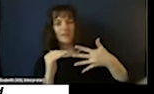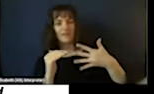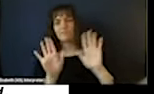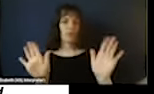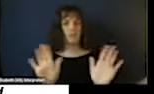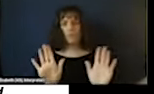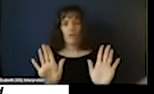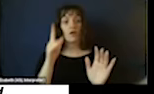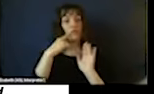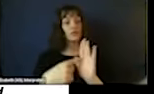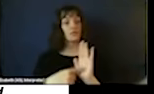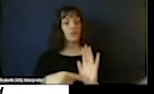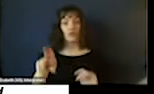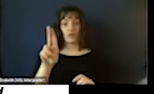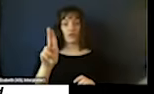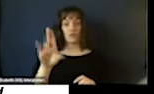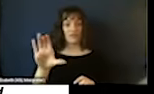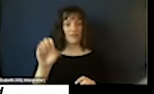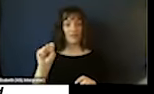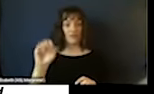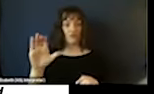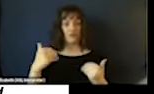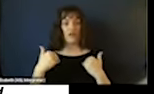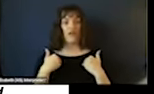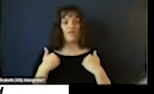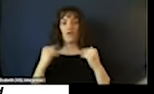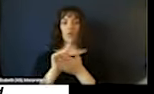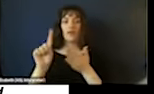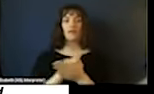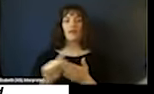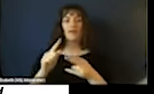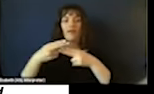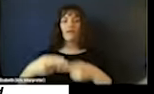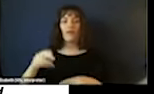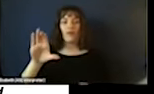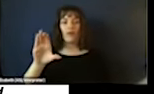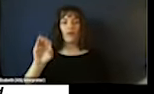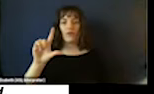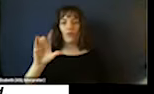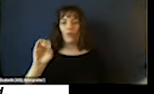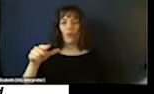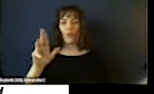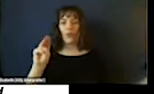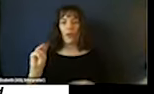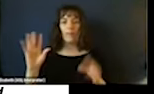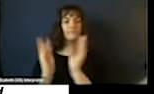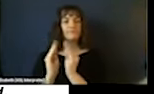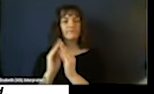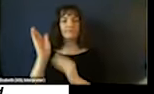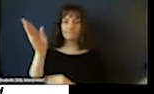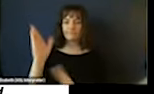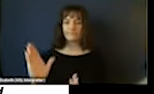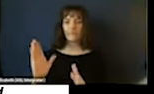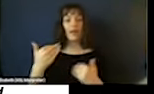colloquium, and graduate students sign up to have lunch with the speaker. And lunch is held at a restaurant that is separate from the astronomy